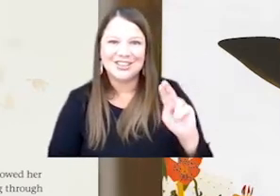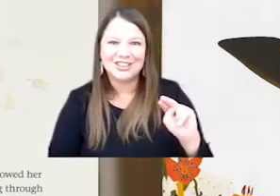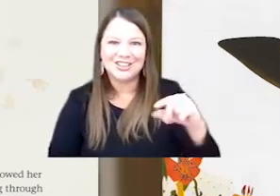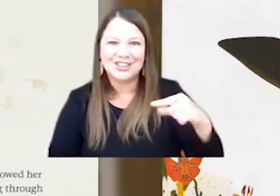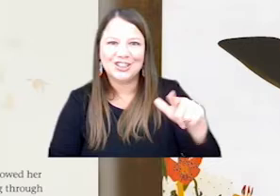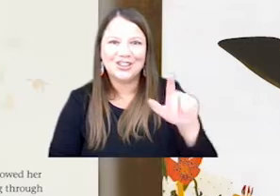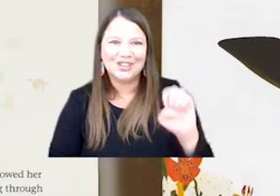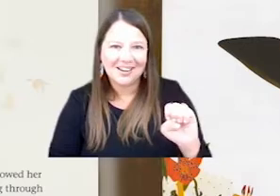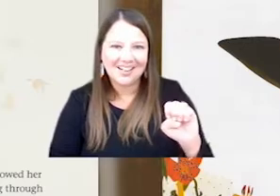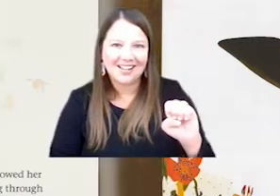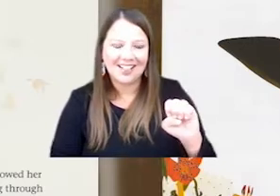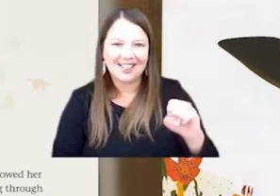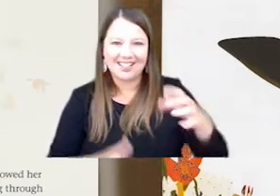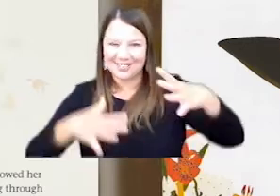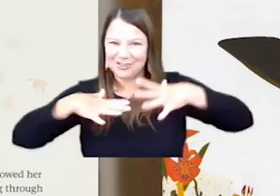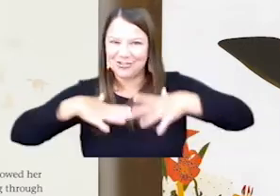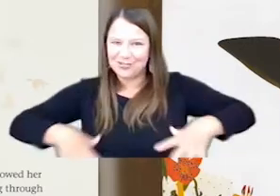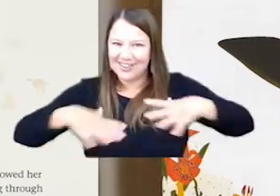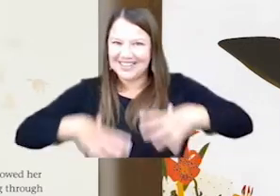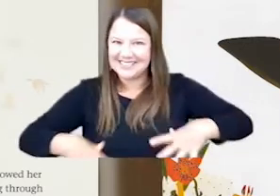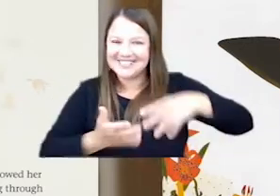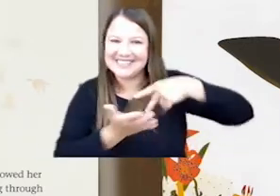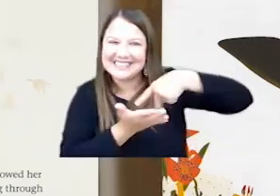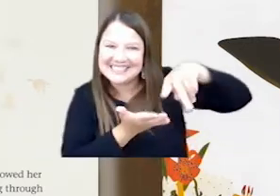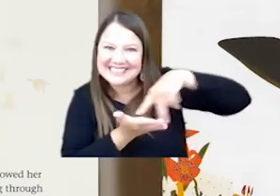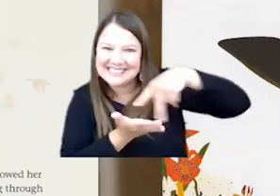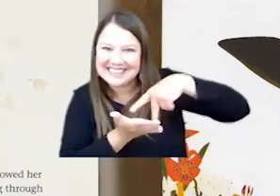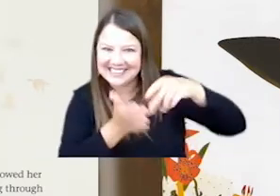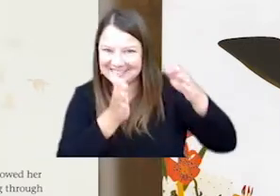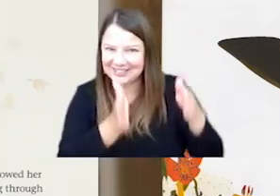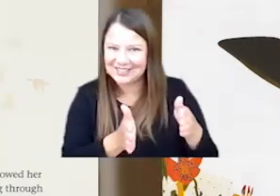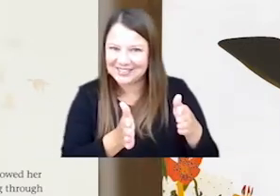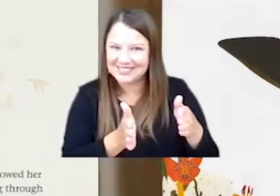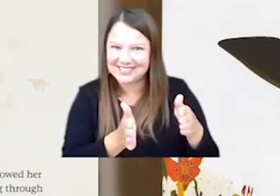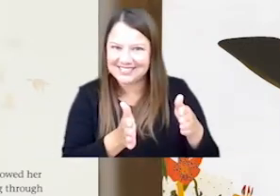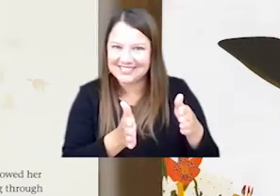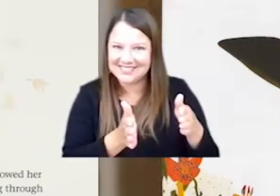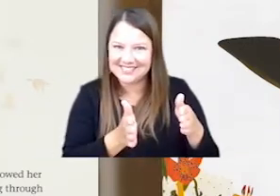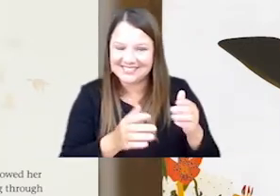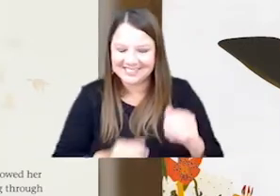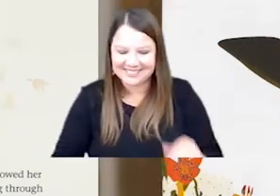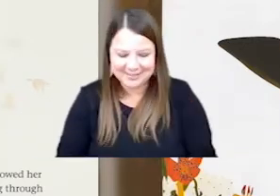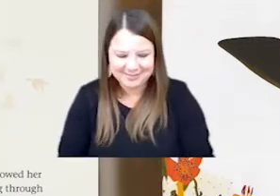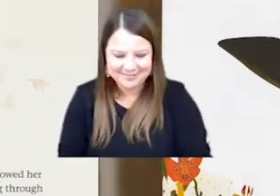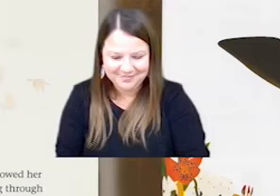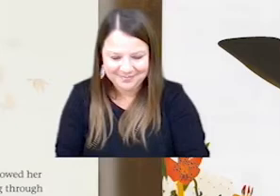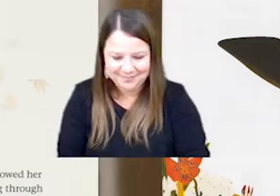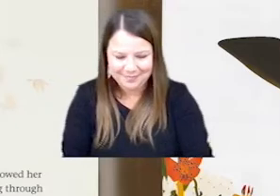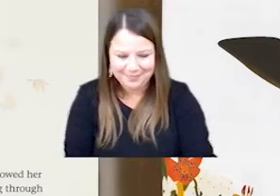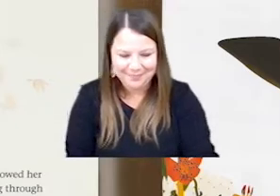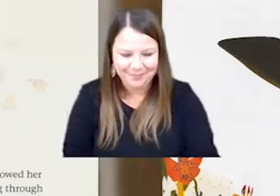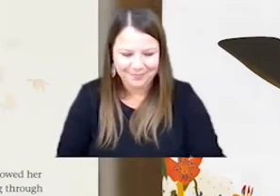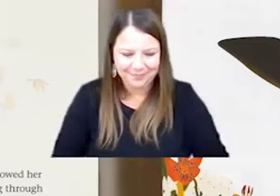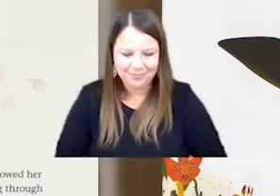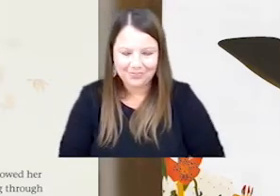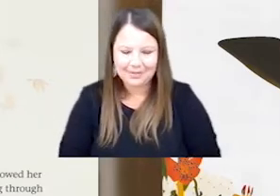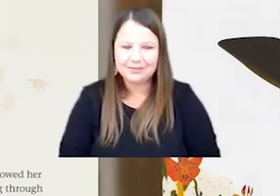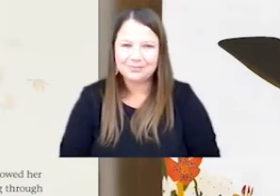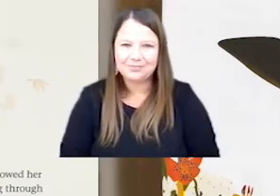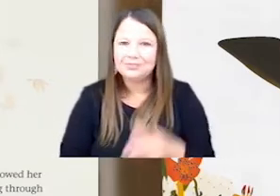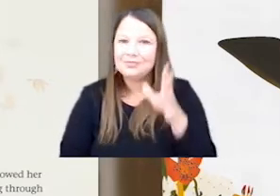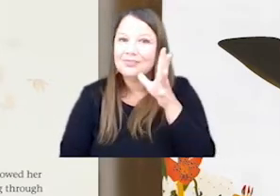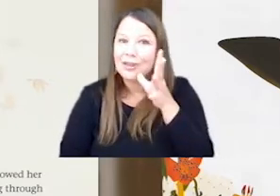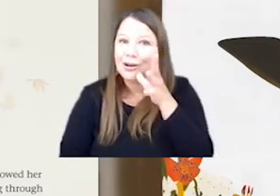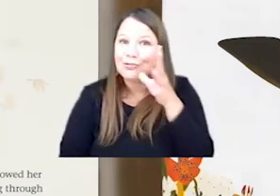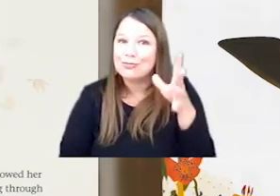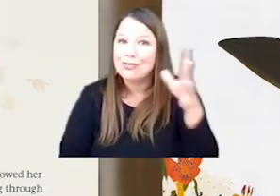She fed the bird and whispered in Cree, "Here, little bird, eat, so you